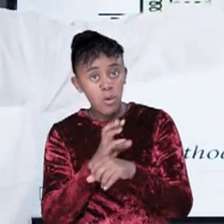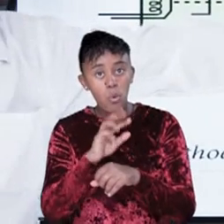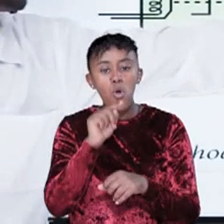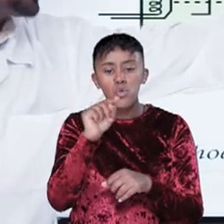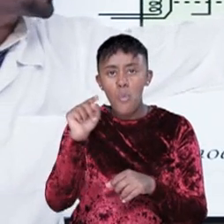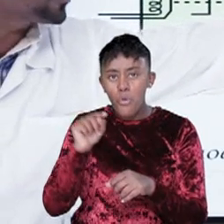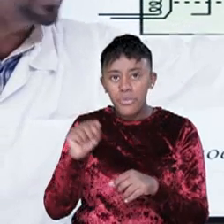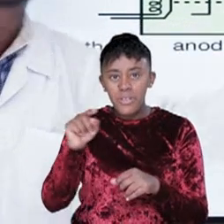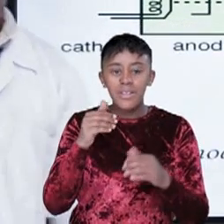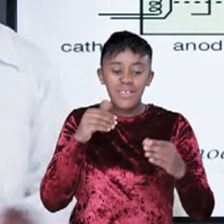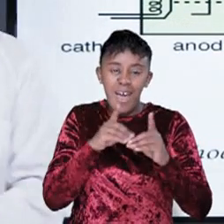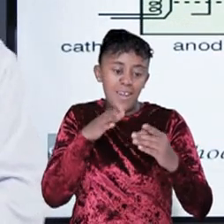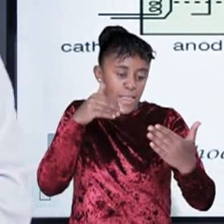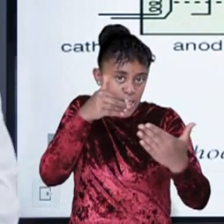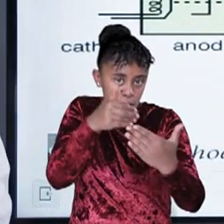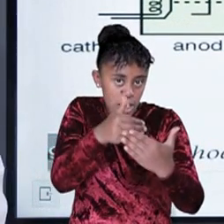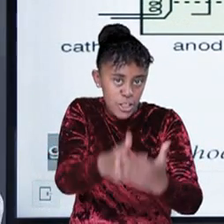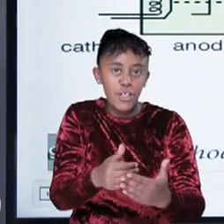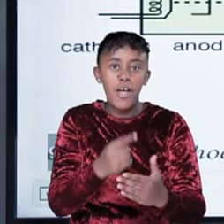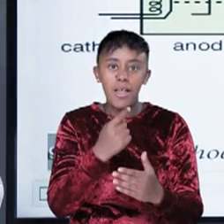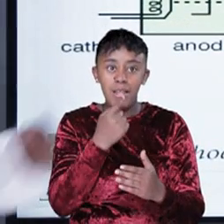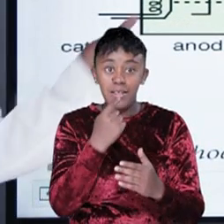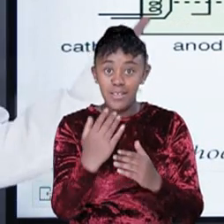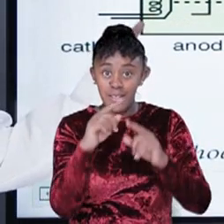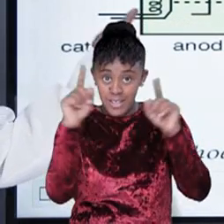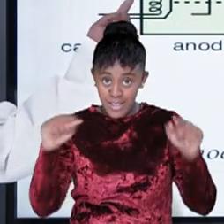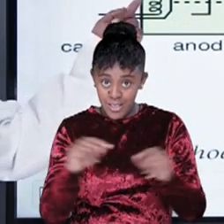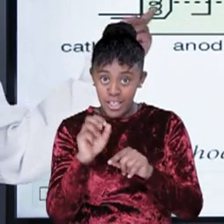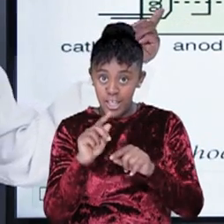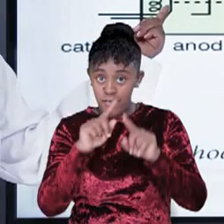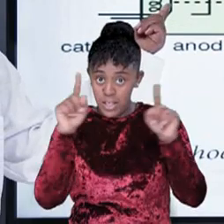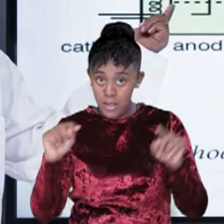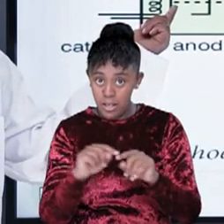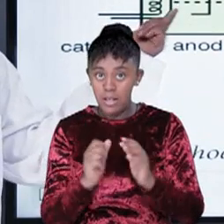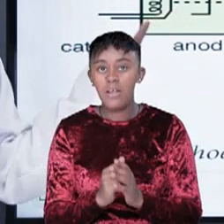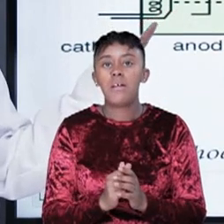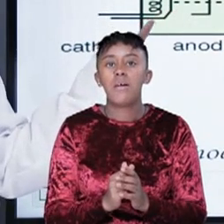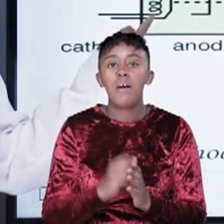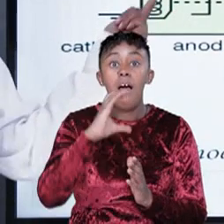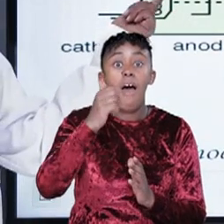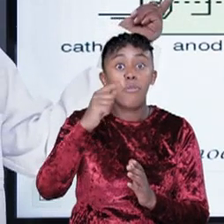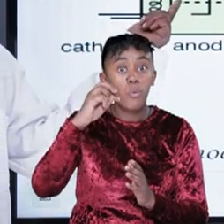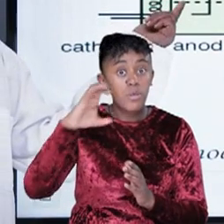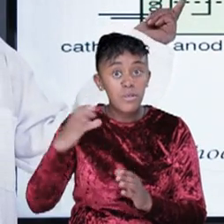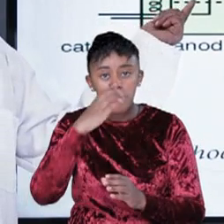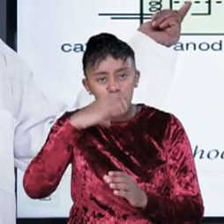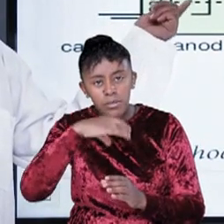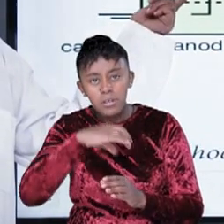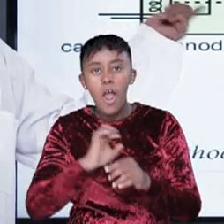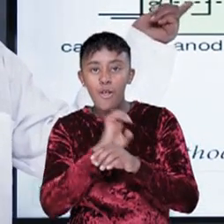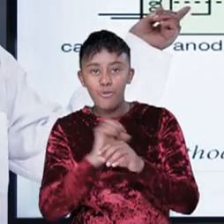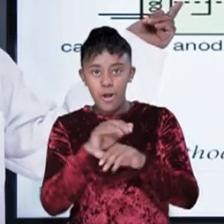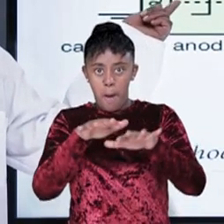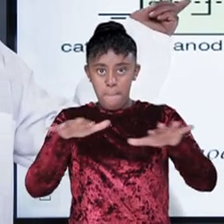or spotlight does not reach on the fluorescent screen. So when the cathode is heated, electrons start to emit